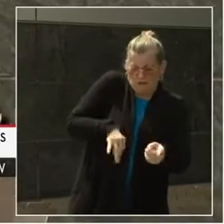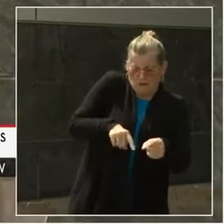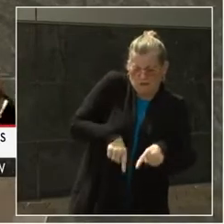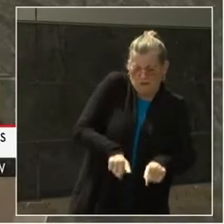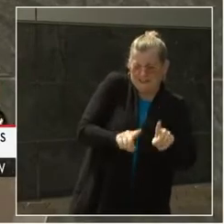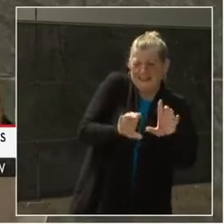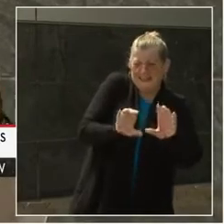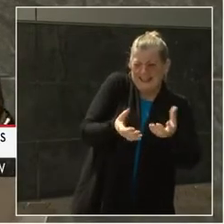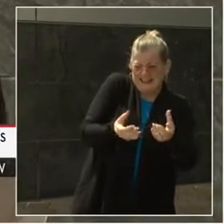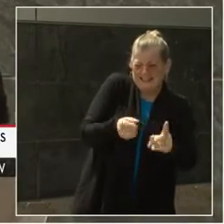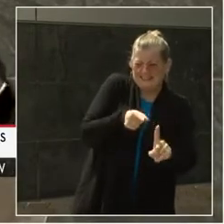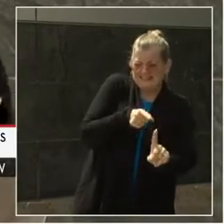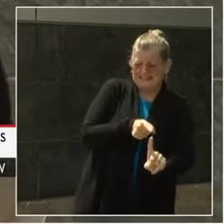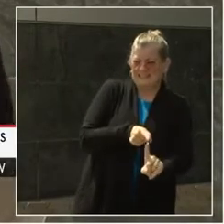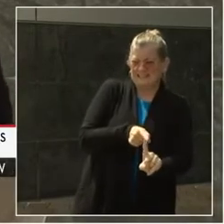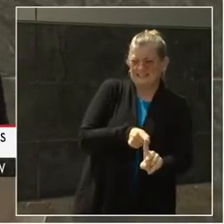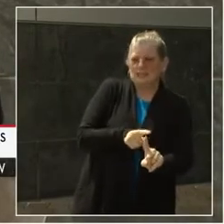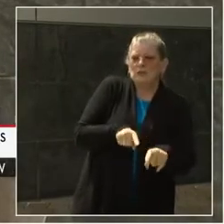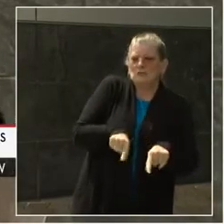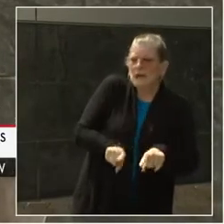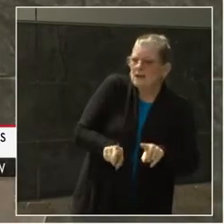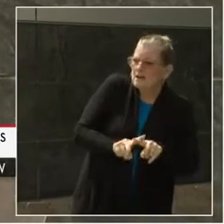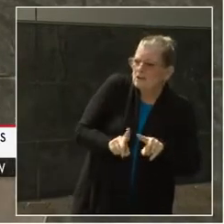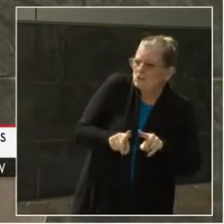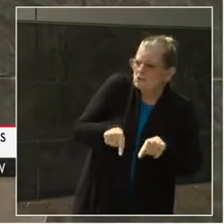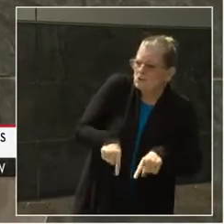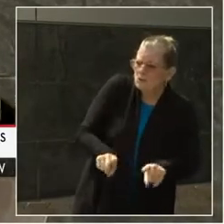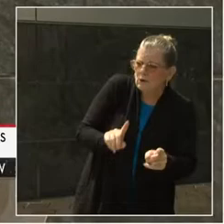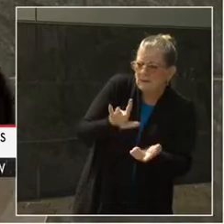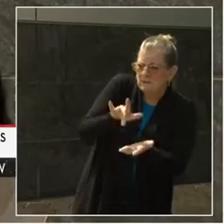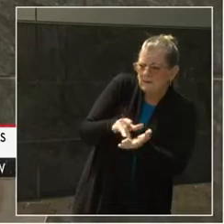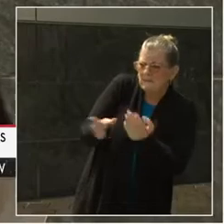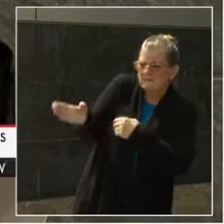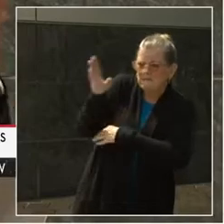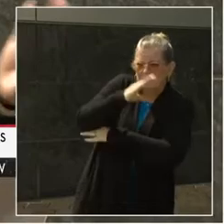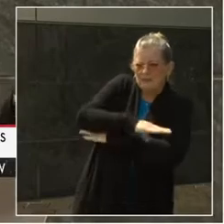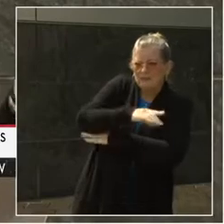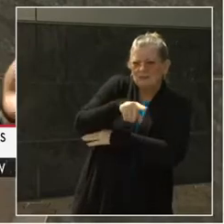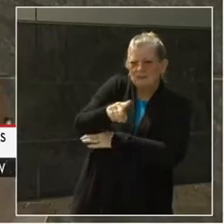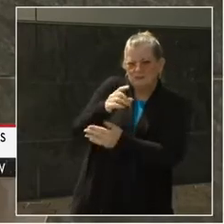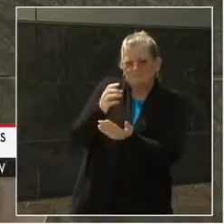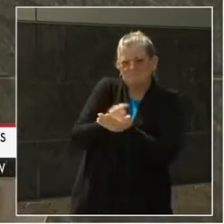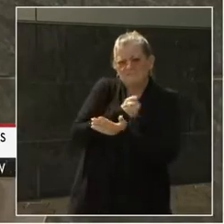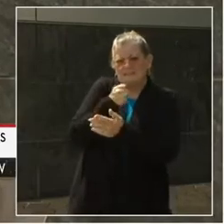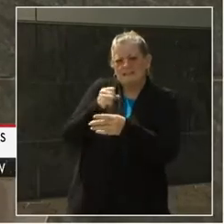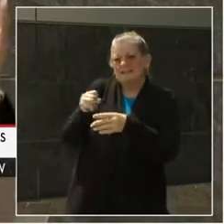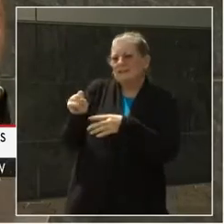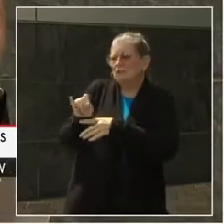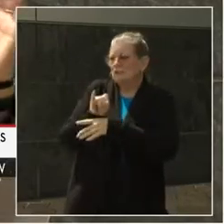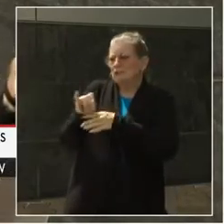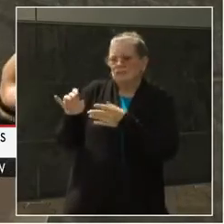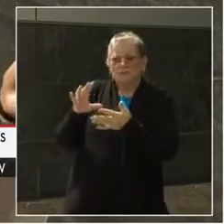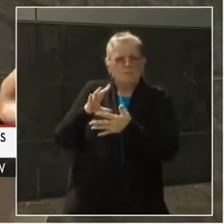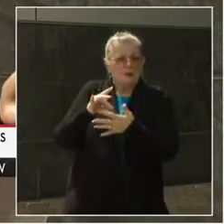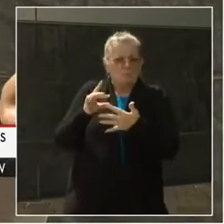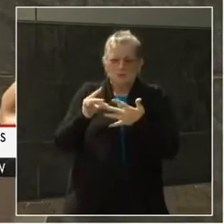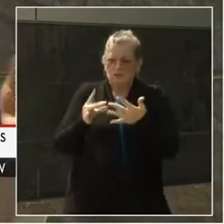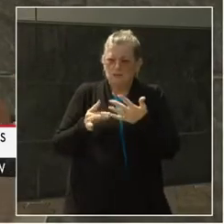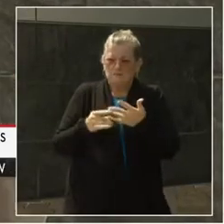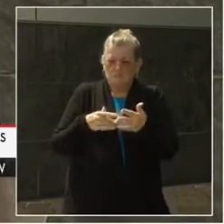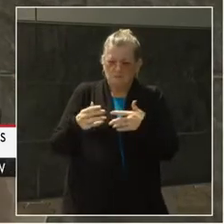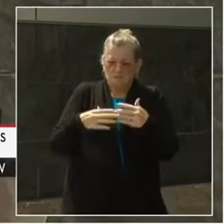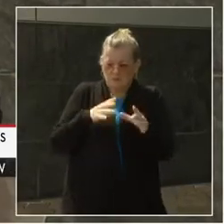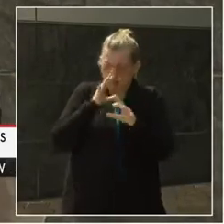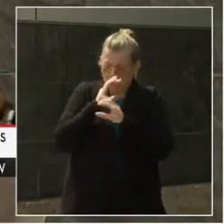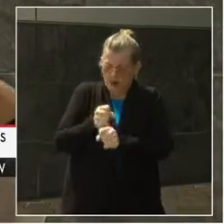and pursue post-secondary options. That program will start with a focus on nursing, where our students, of which we have 128